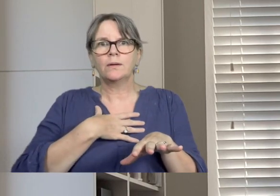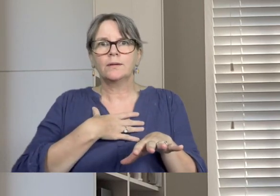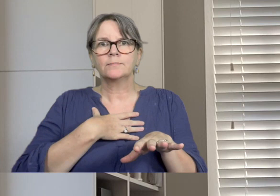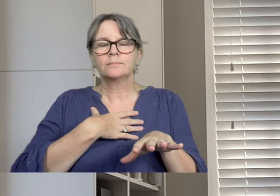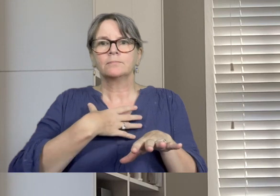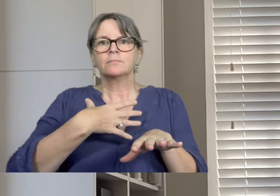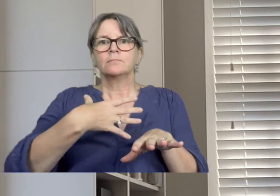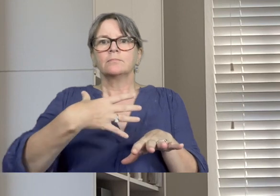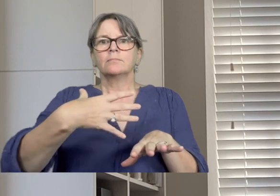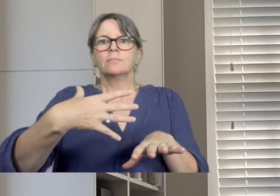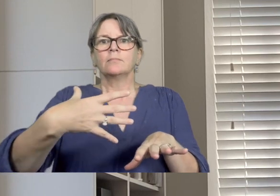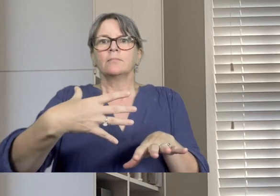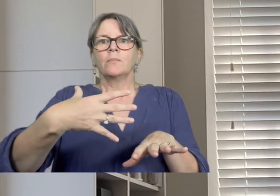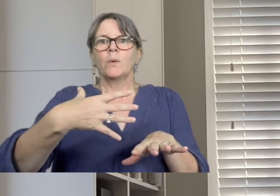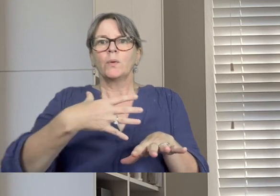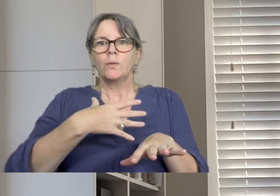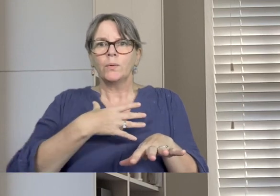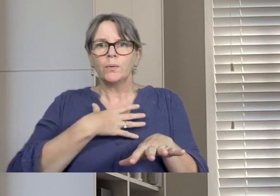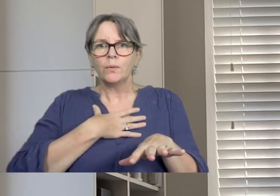We're going to breathe in.